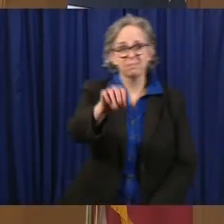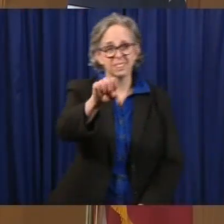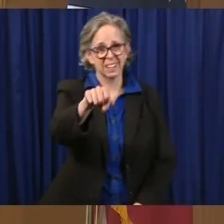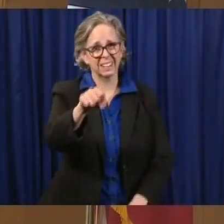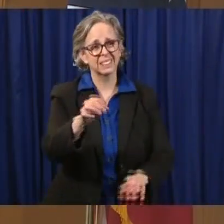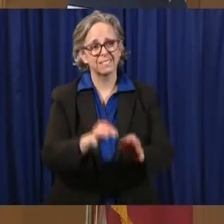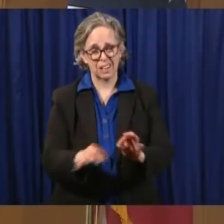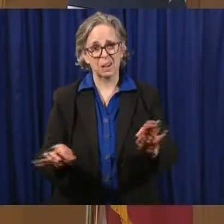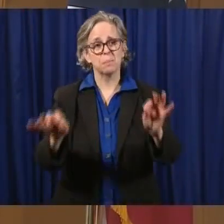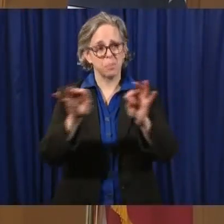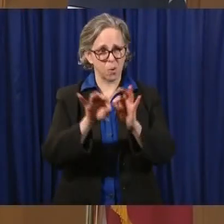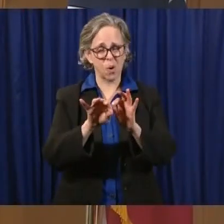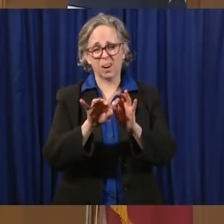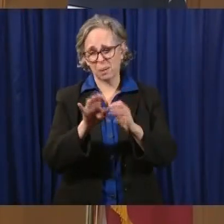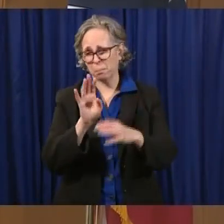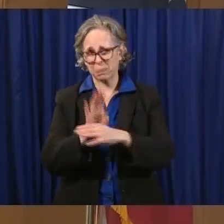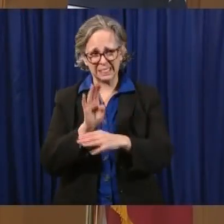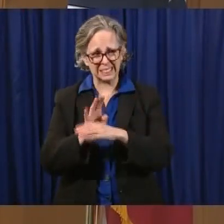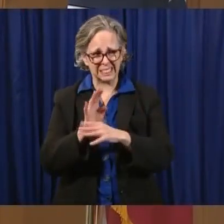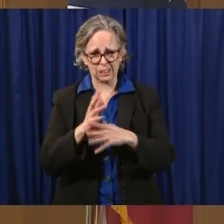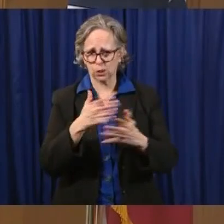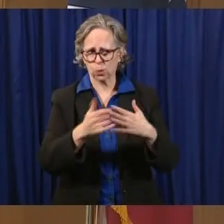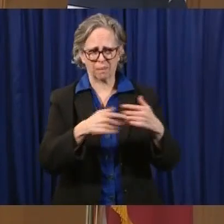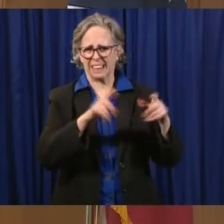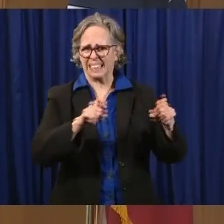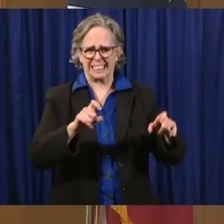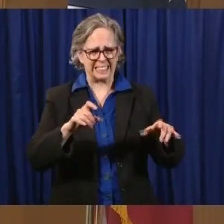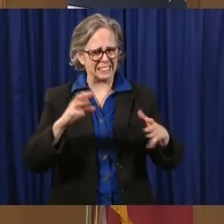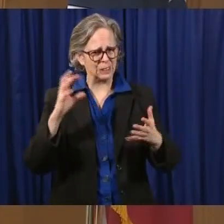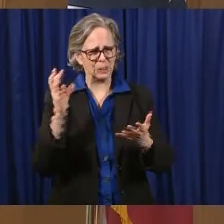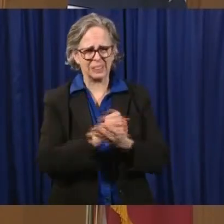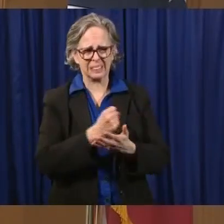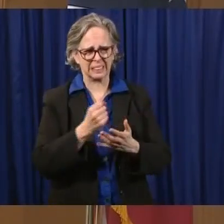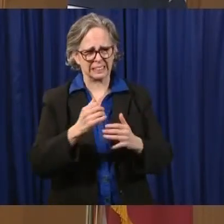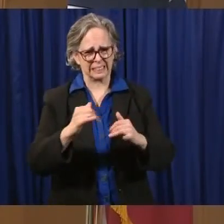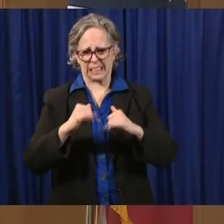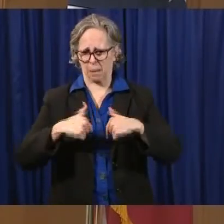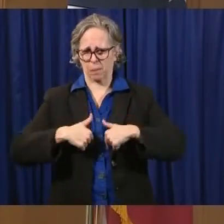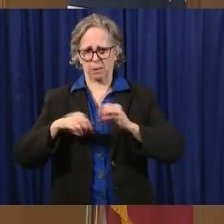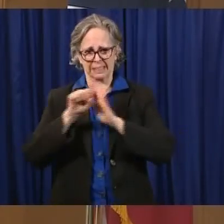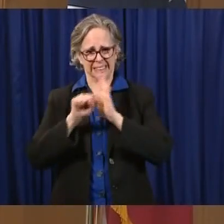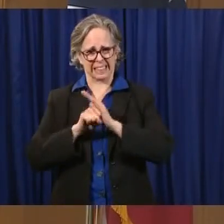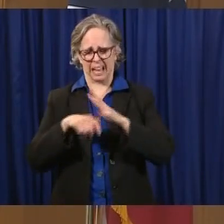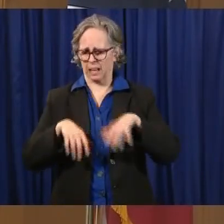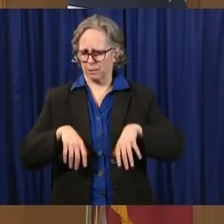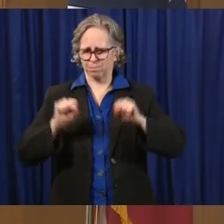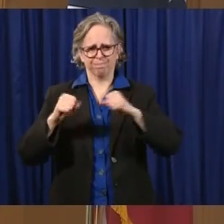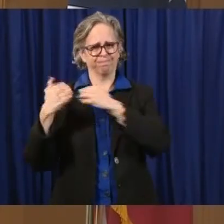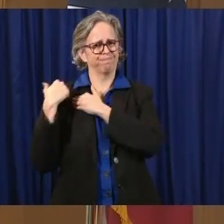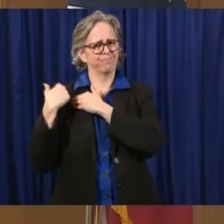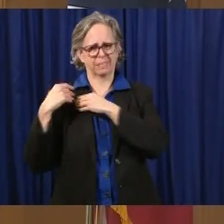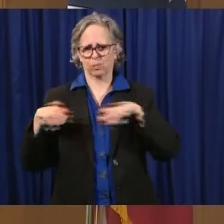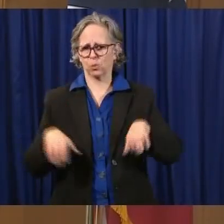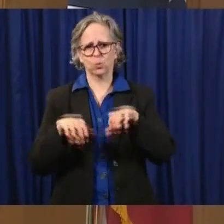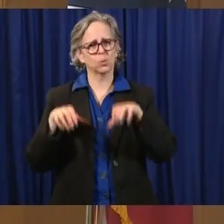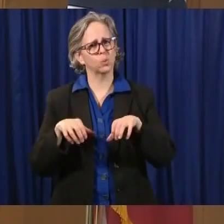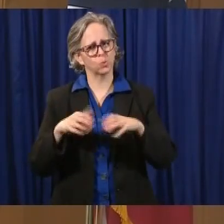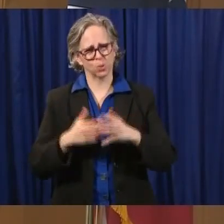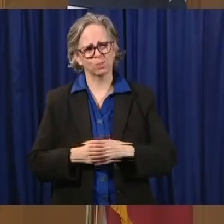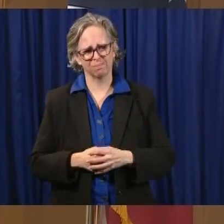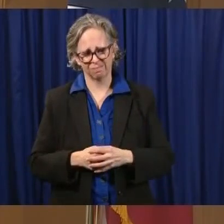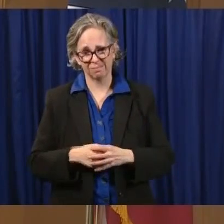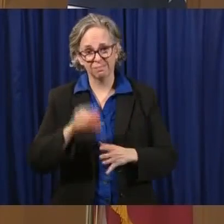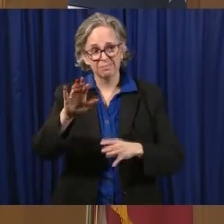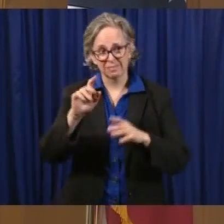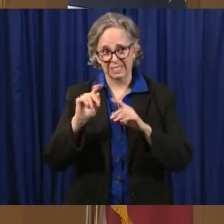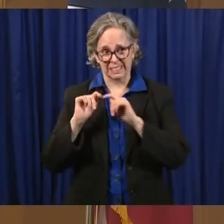doing what we can. We have a team that is focused on the personal protection equipment, for example, which is so